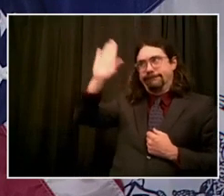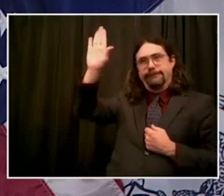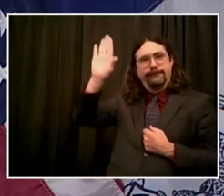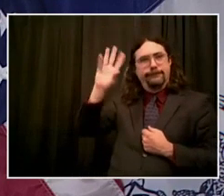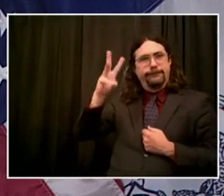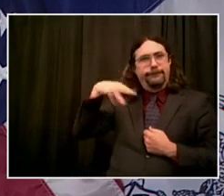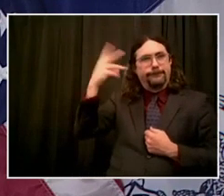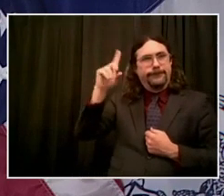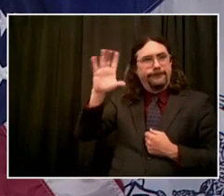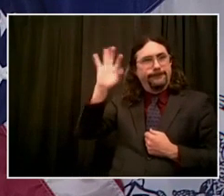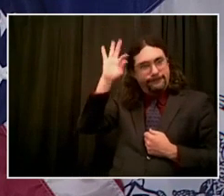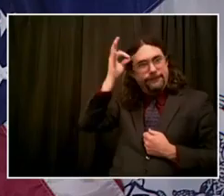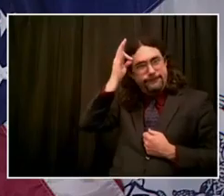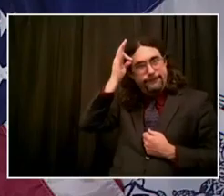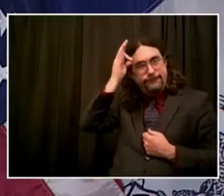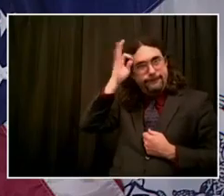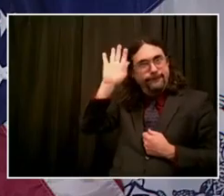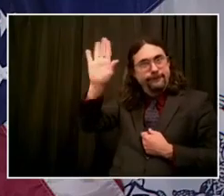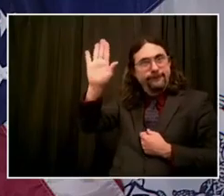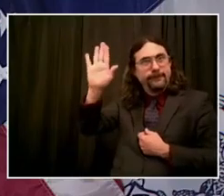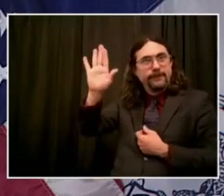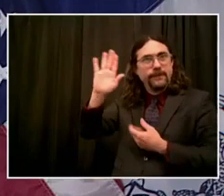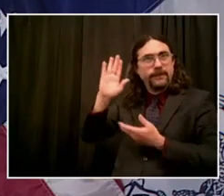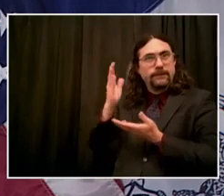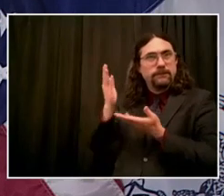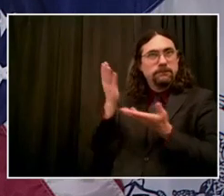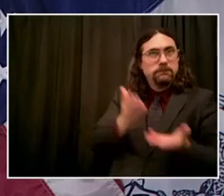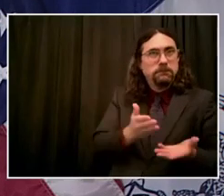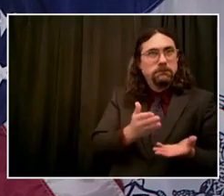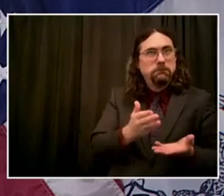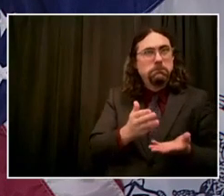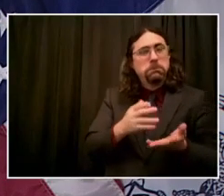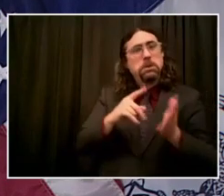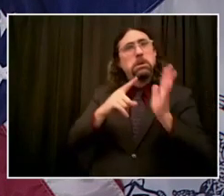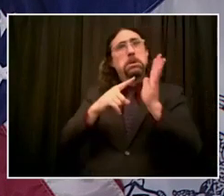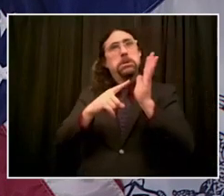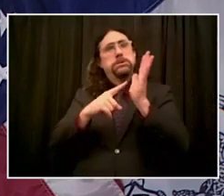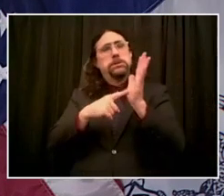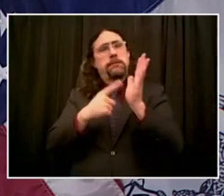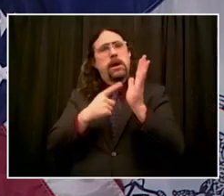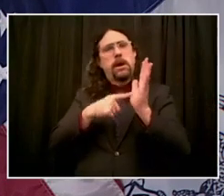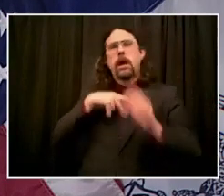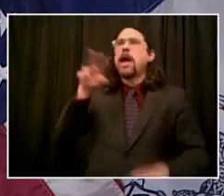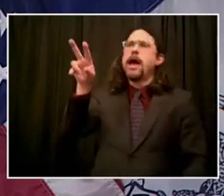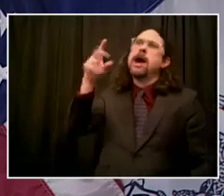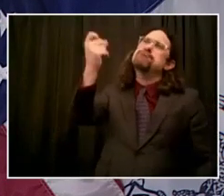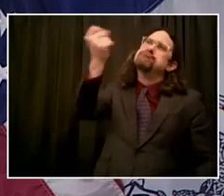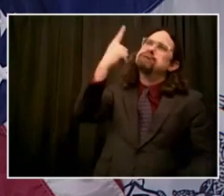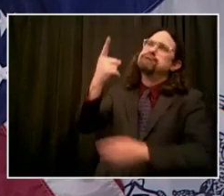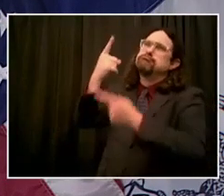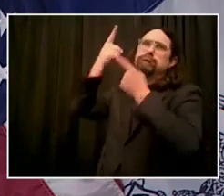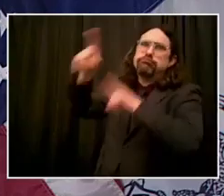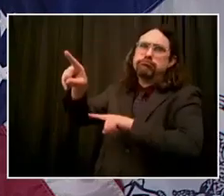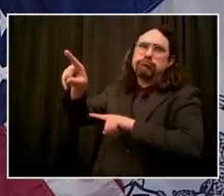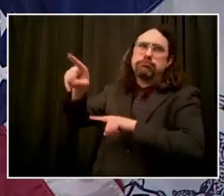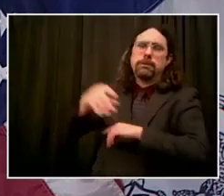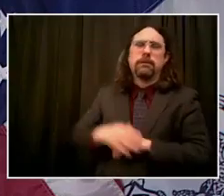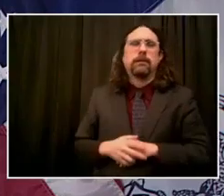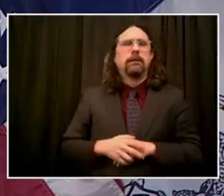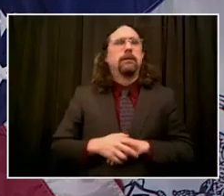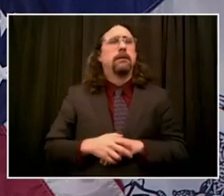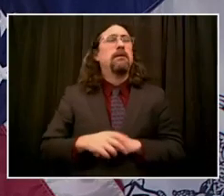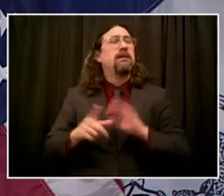reliant on mass transit of any city in the country. And you and I have talked about this, Gersh. The future is mass transit. There's no question. This is